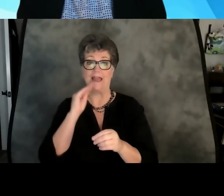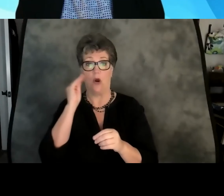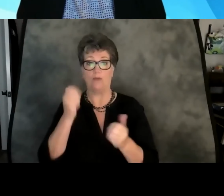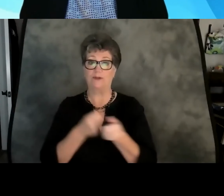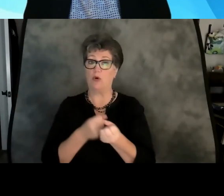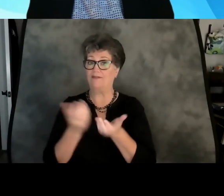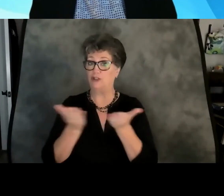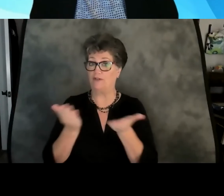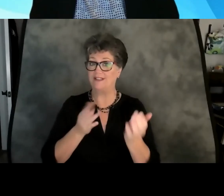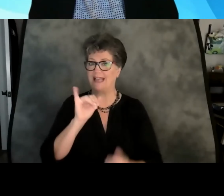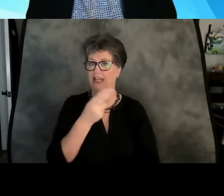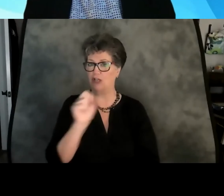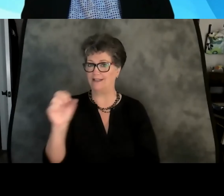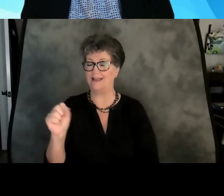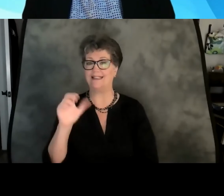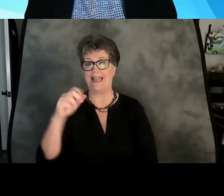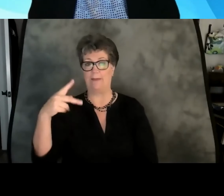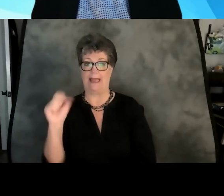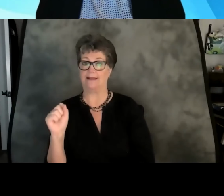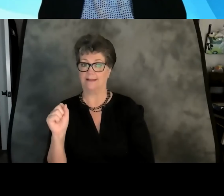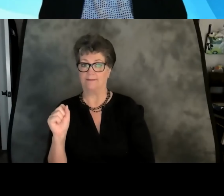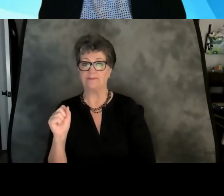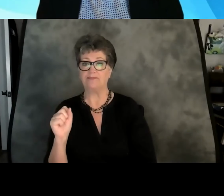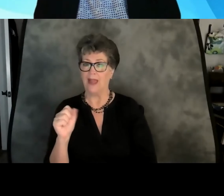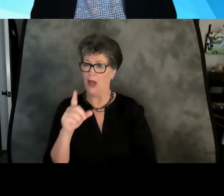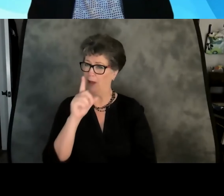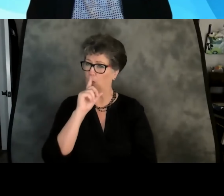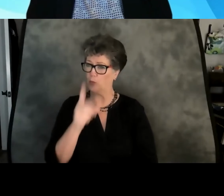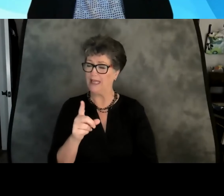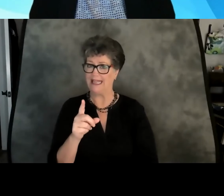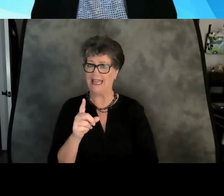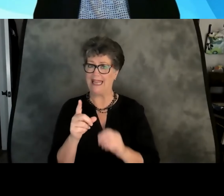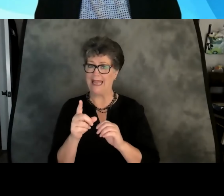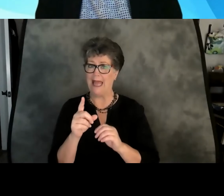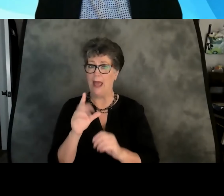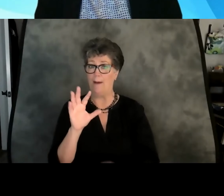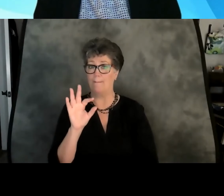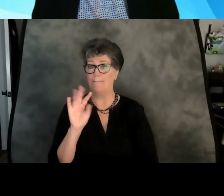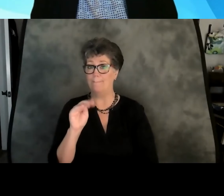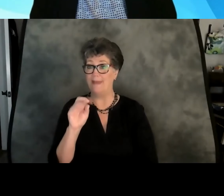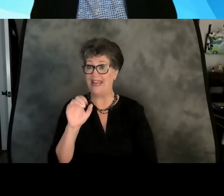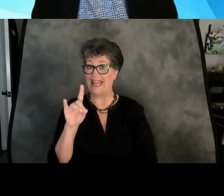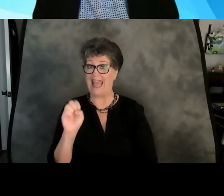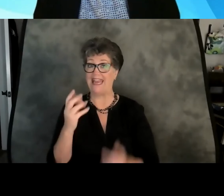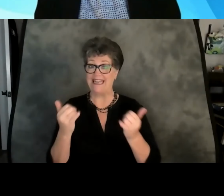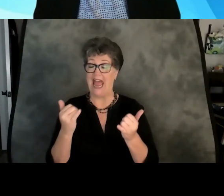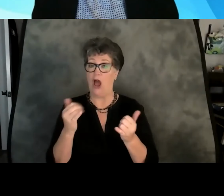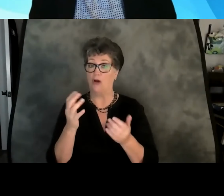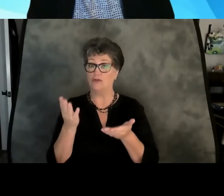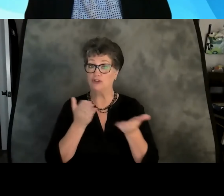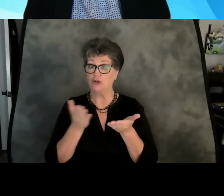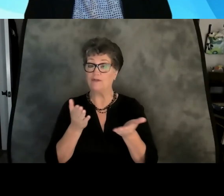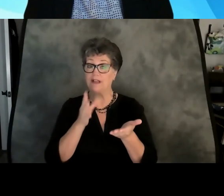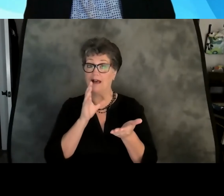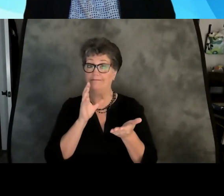services, and the essential adult protective services. But really in the last decade, Medicaid now serves adults under 65 without kids. So we've